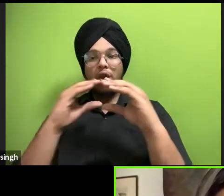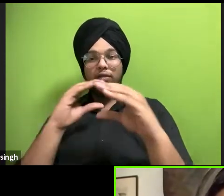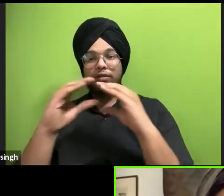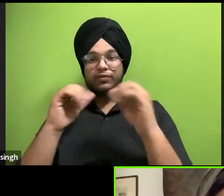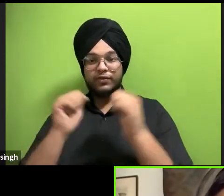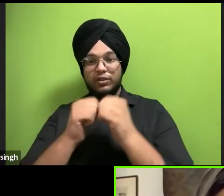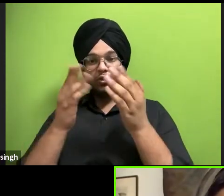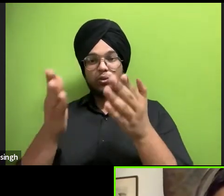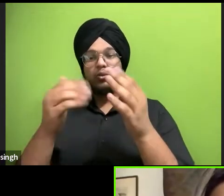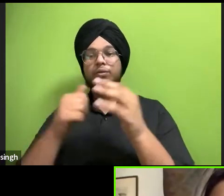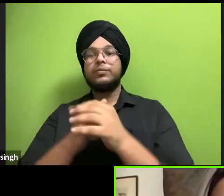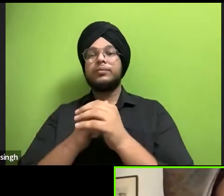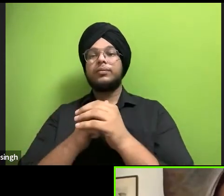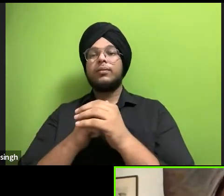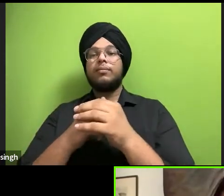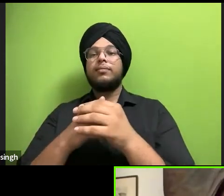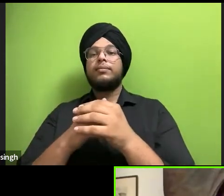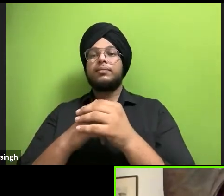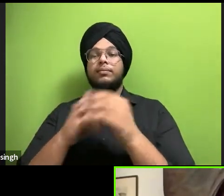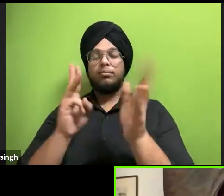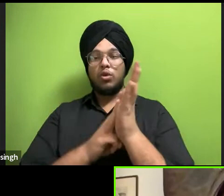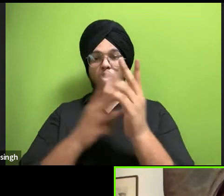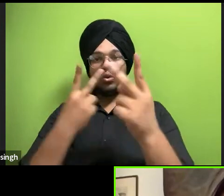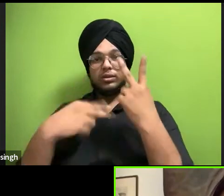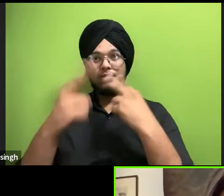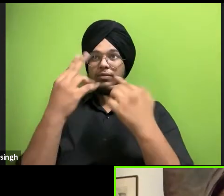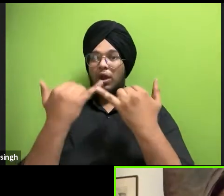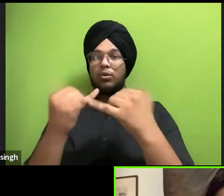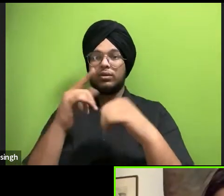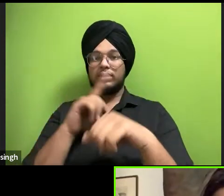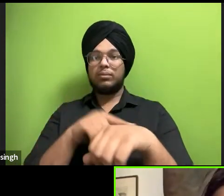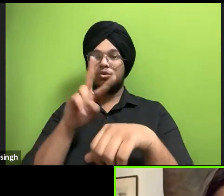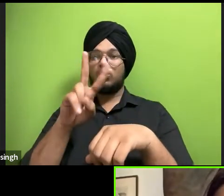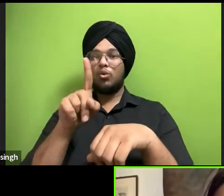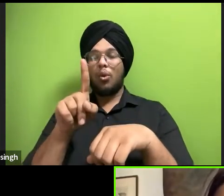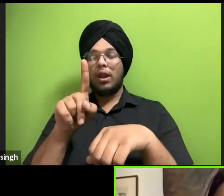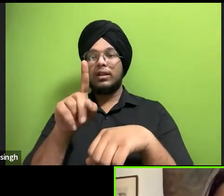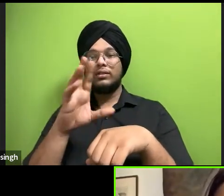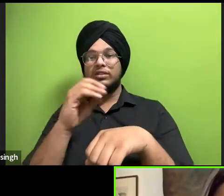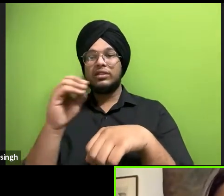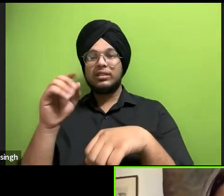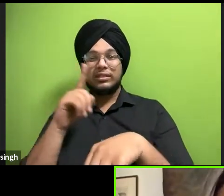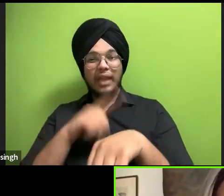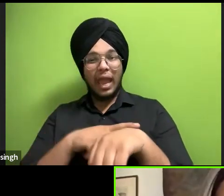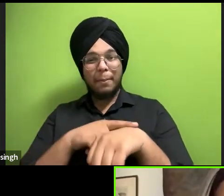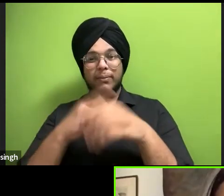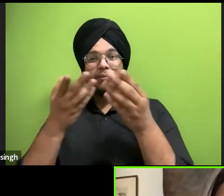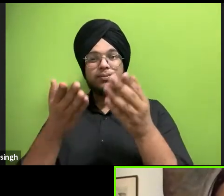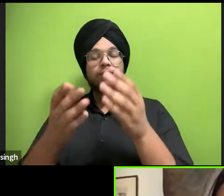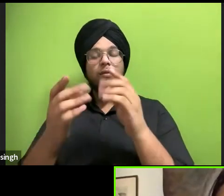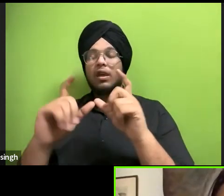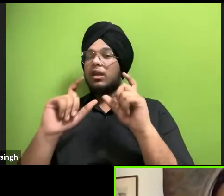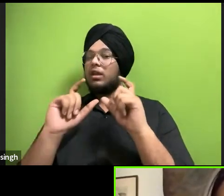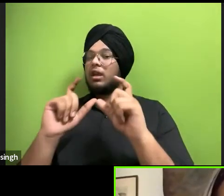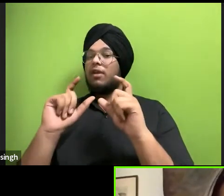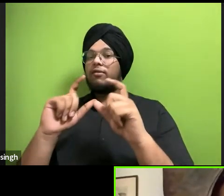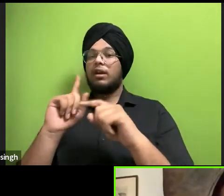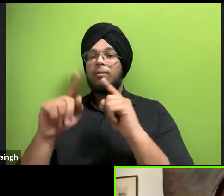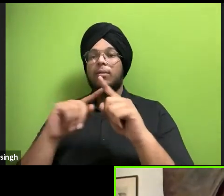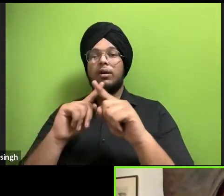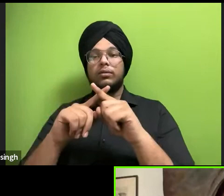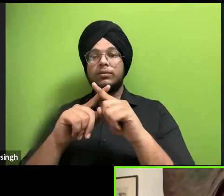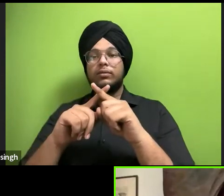you, museums today in the 21st century, we think very carefully about what the function of